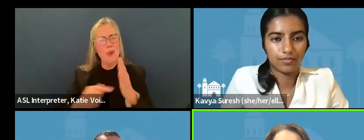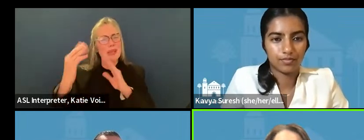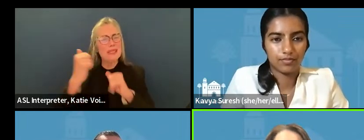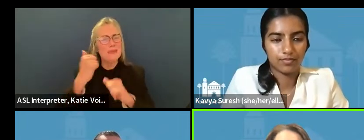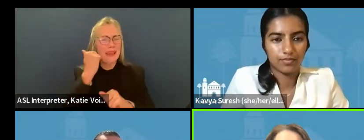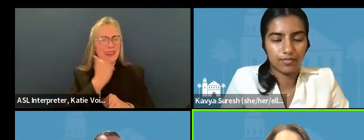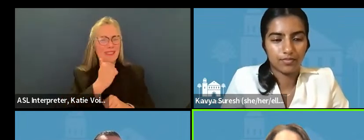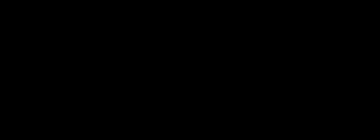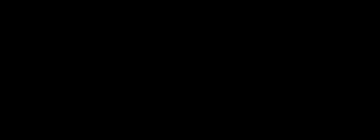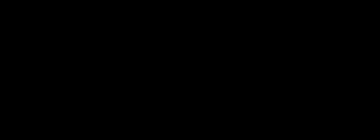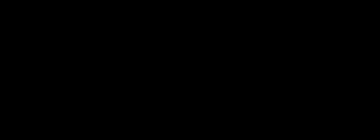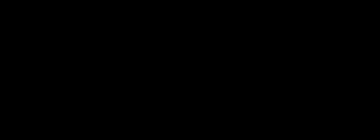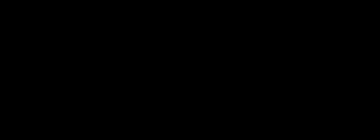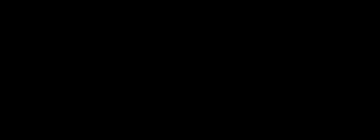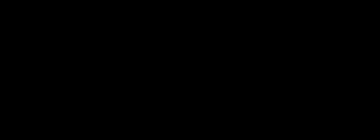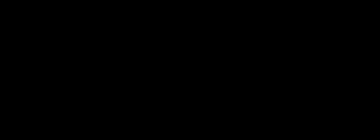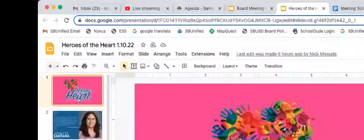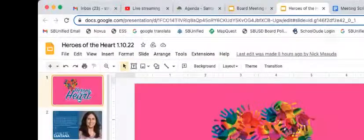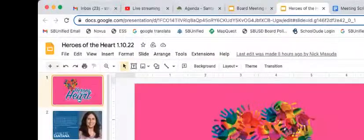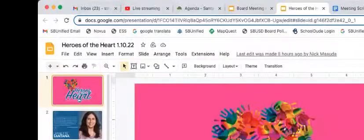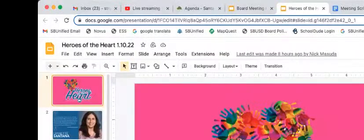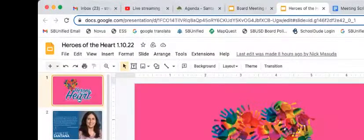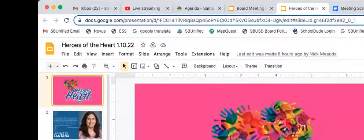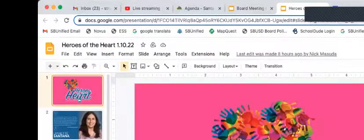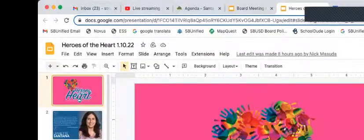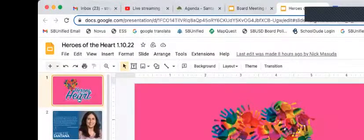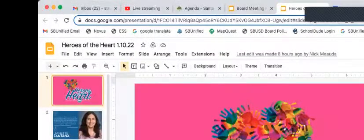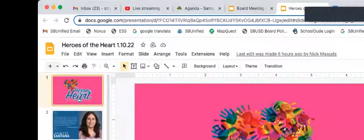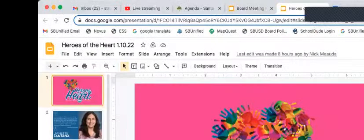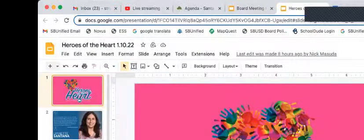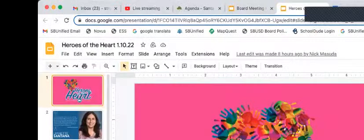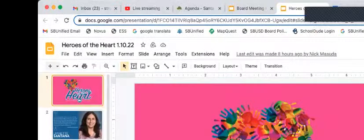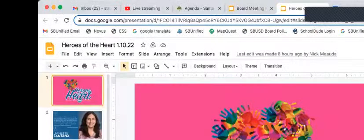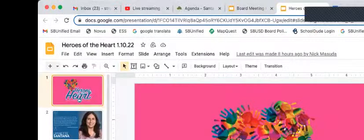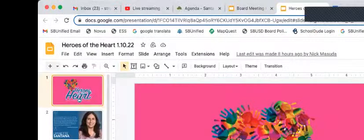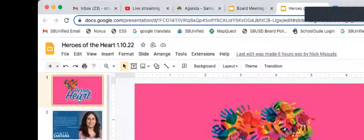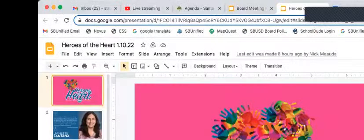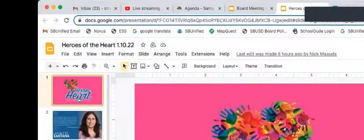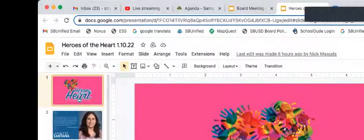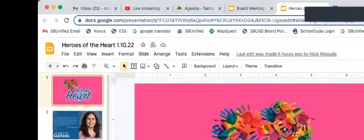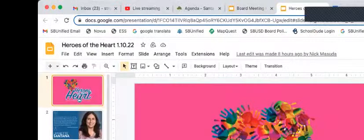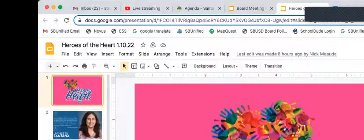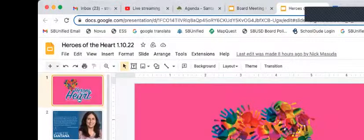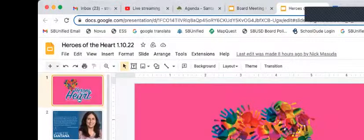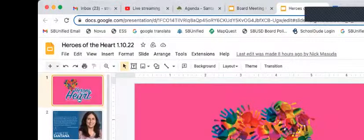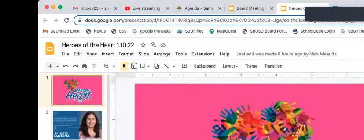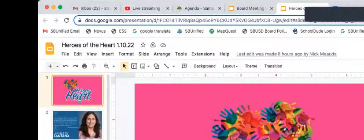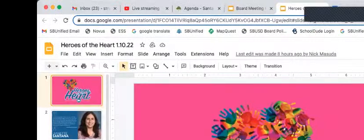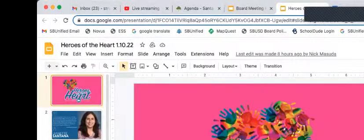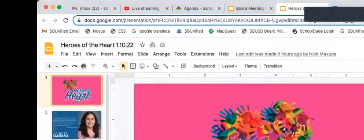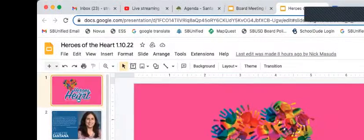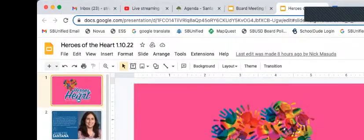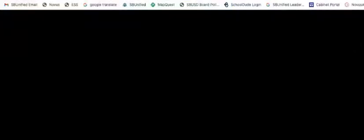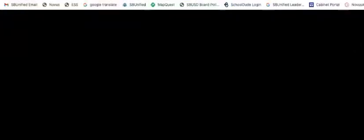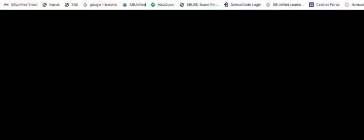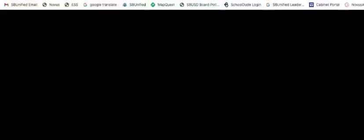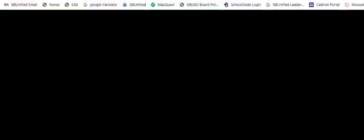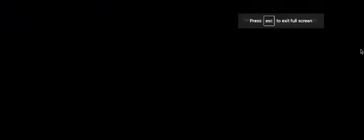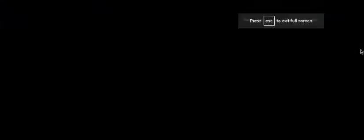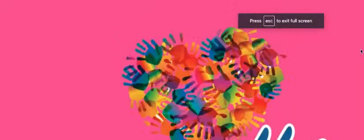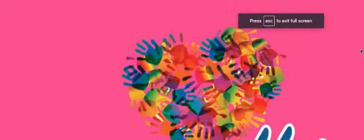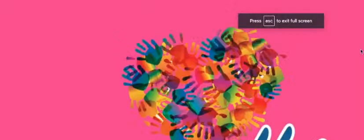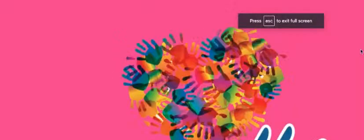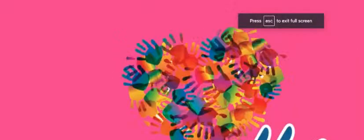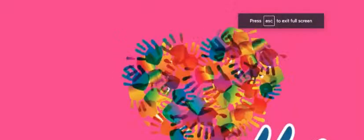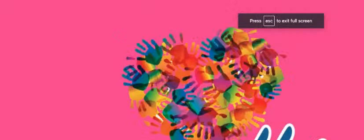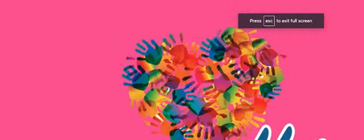Heart, which is our continued practice here in Santa Barbara Unified, where we want to recognize all our